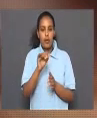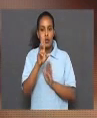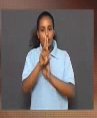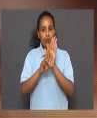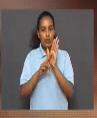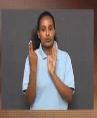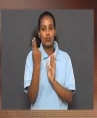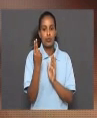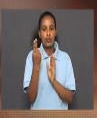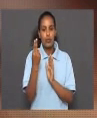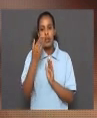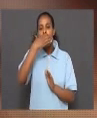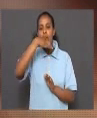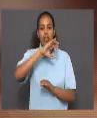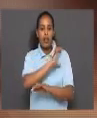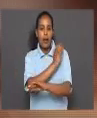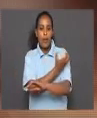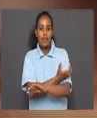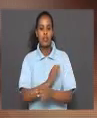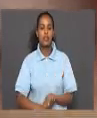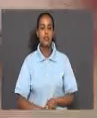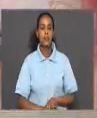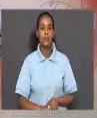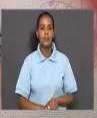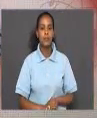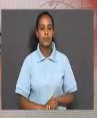unit that is used for heat capacity.